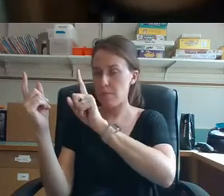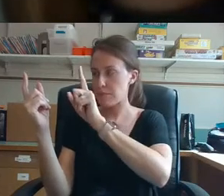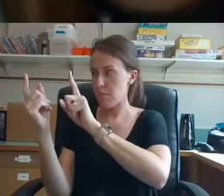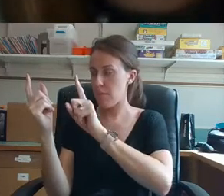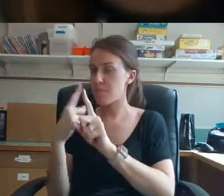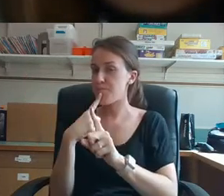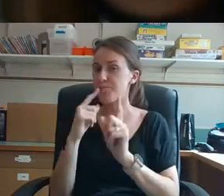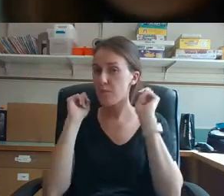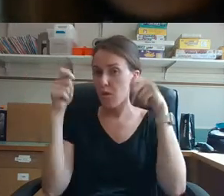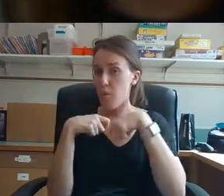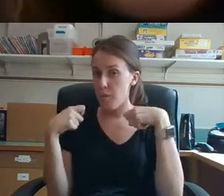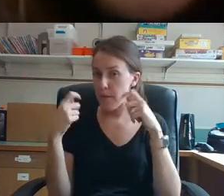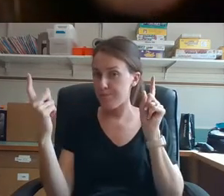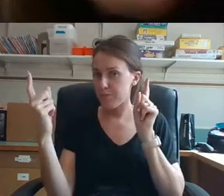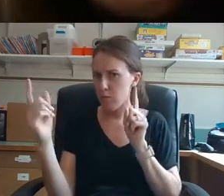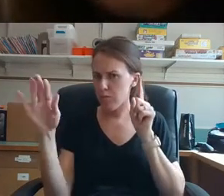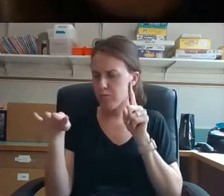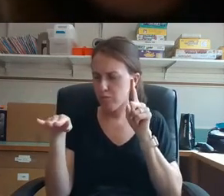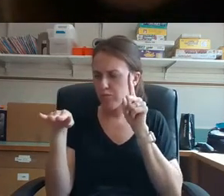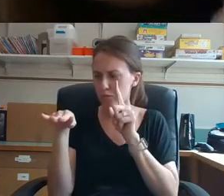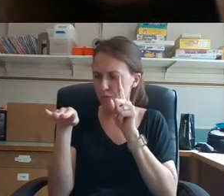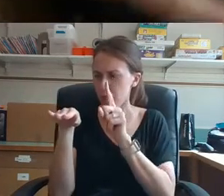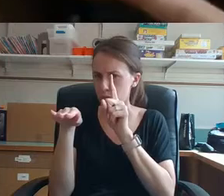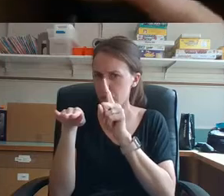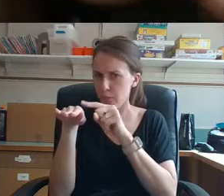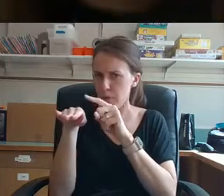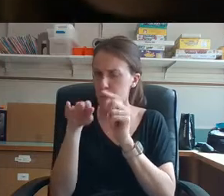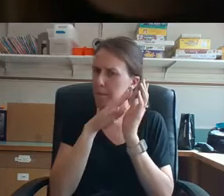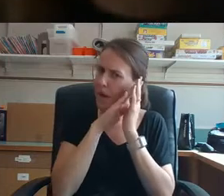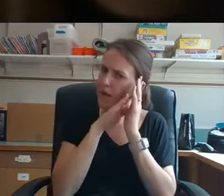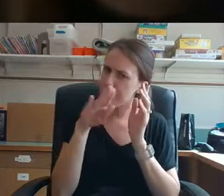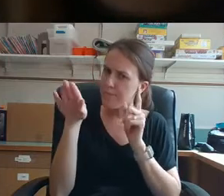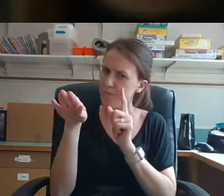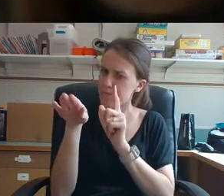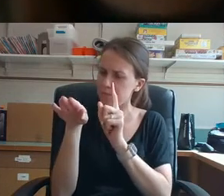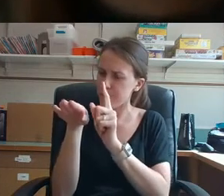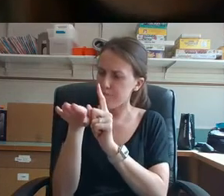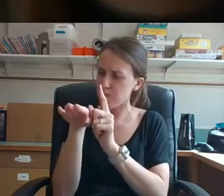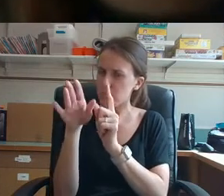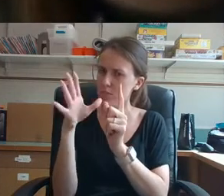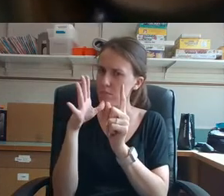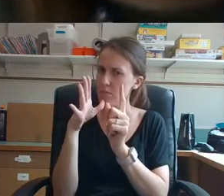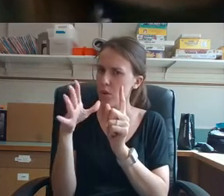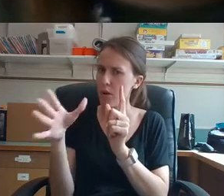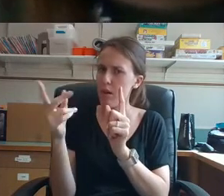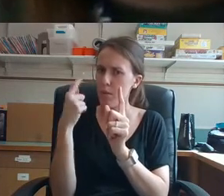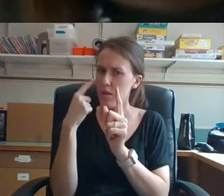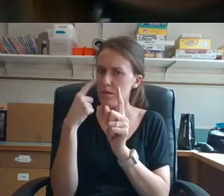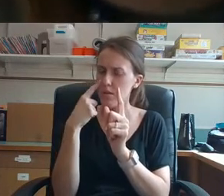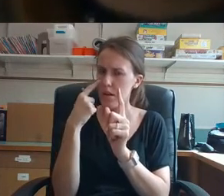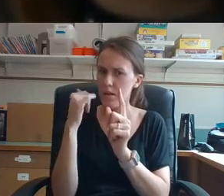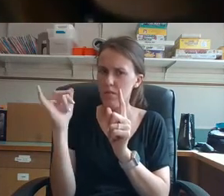towards the bed. Red in bed. Another rhyming word. We found 3. Grandmother's eyes looked very